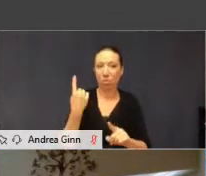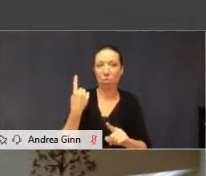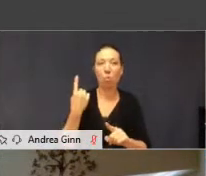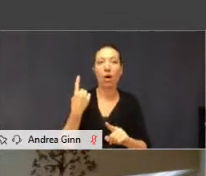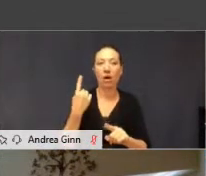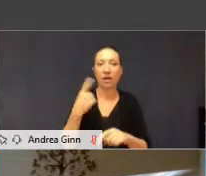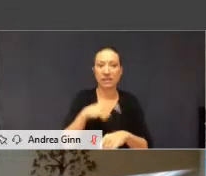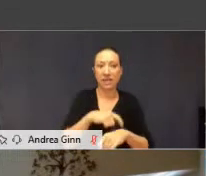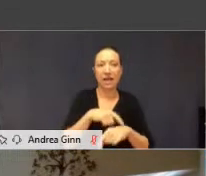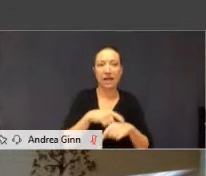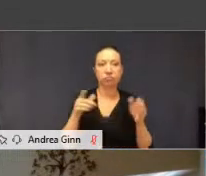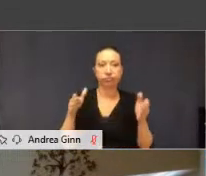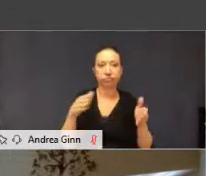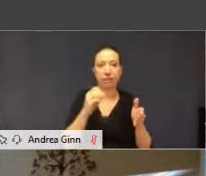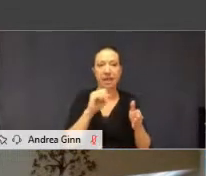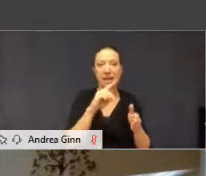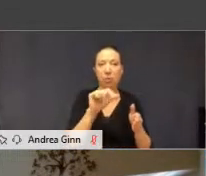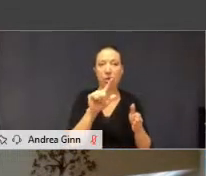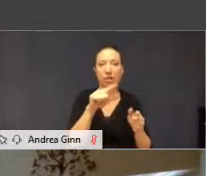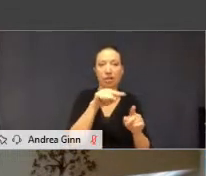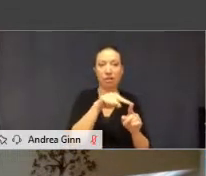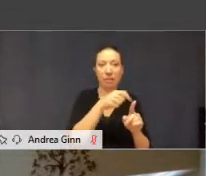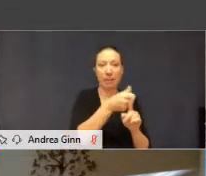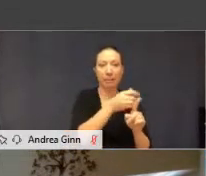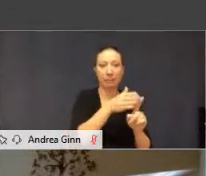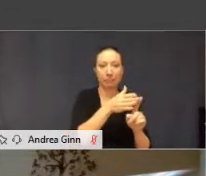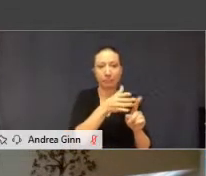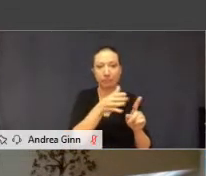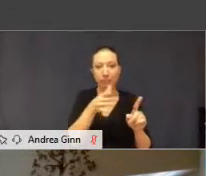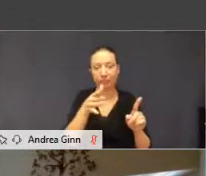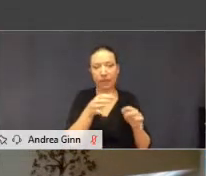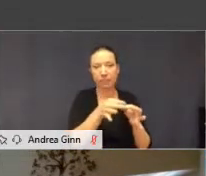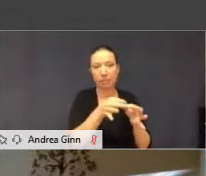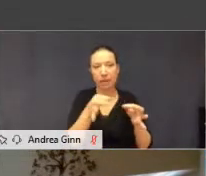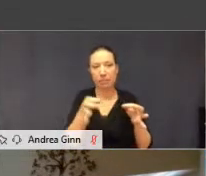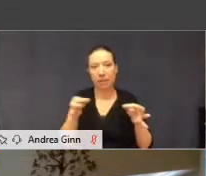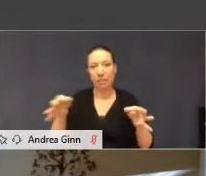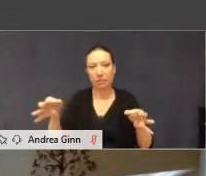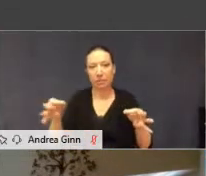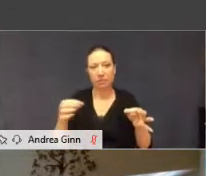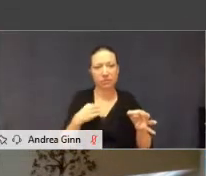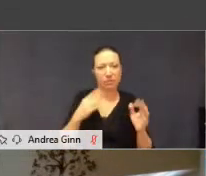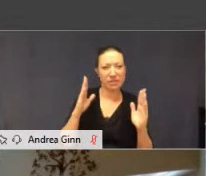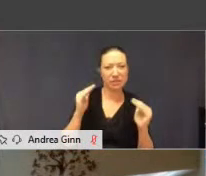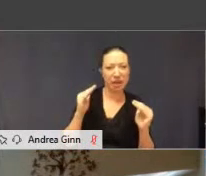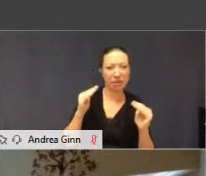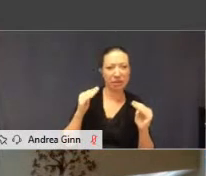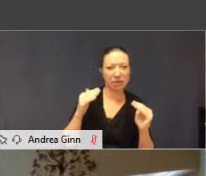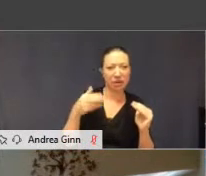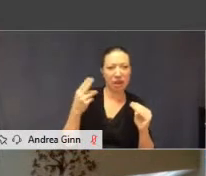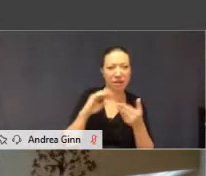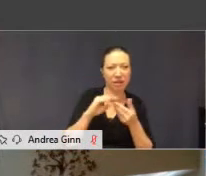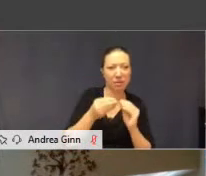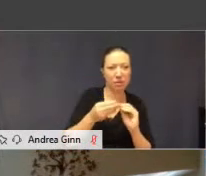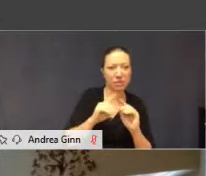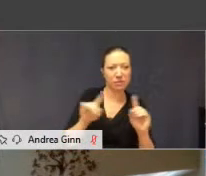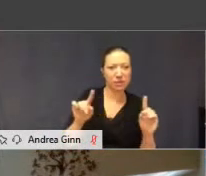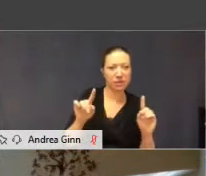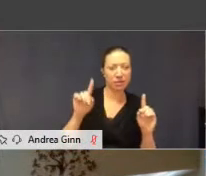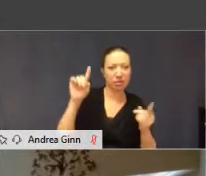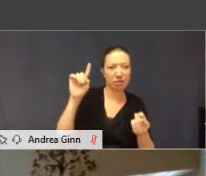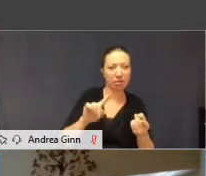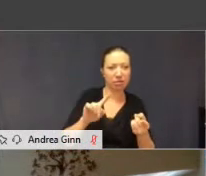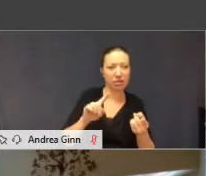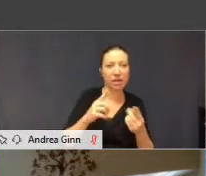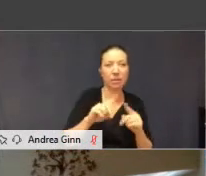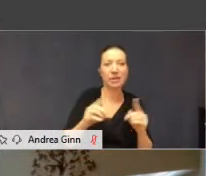where right after April, where we saw not the numbers that we would expect to see in May and June, but we're getting